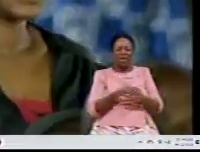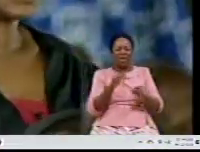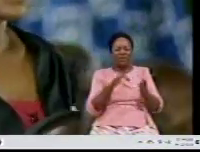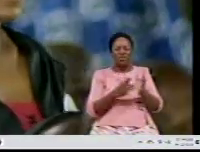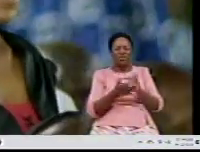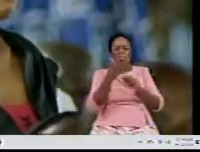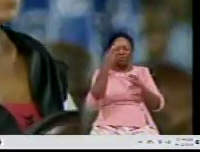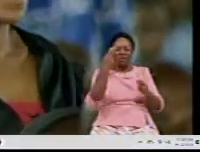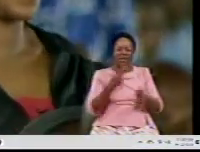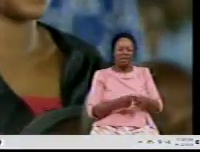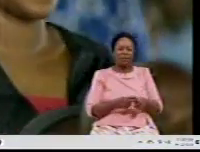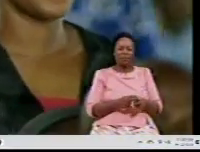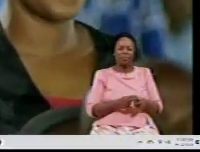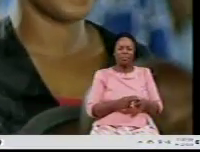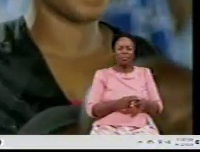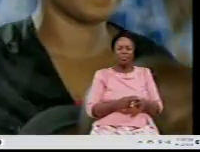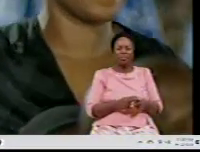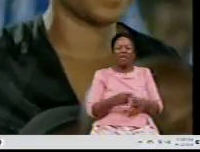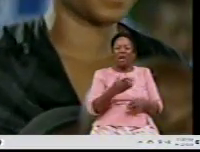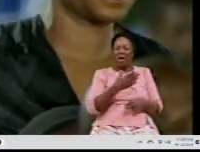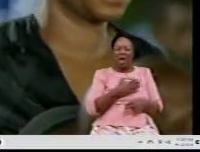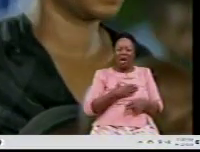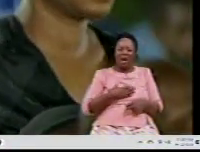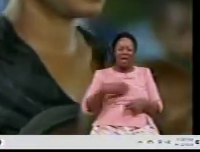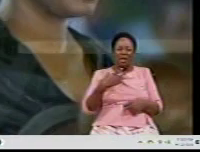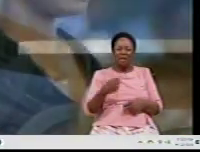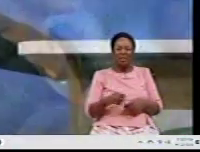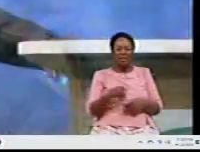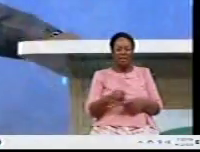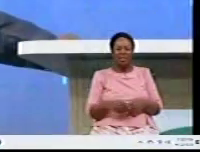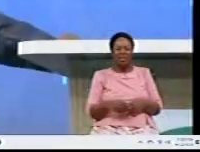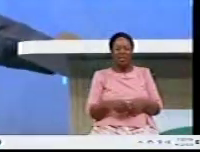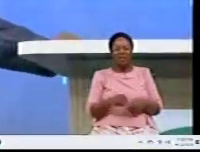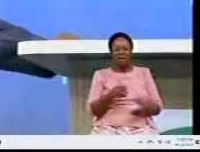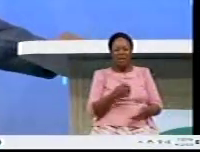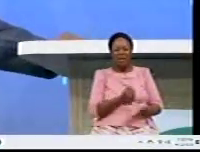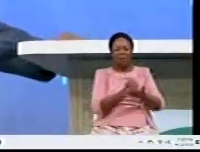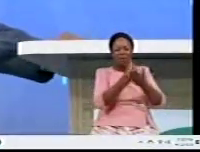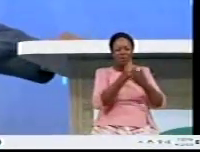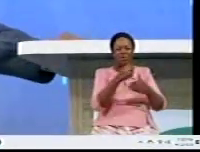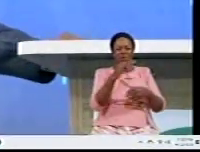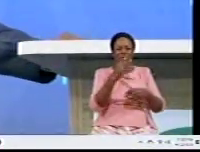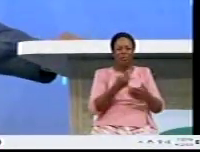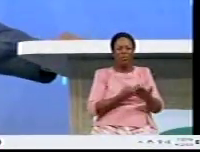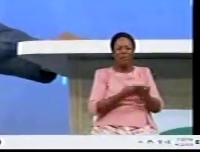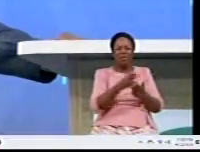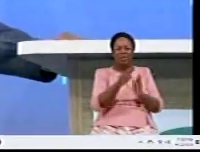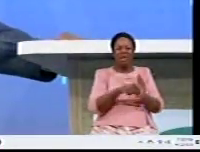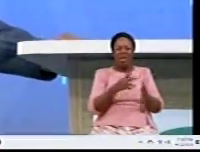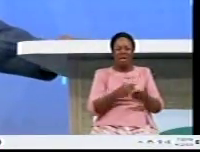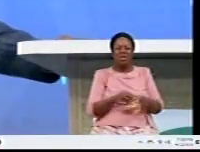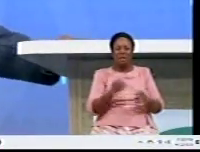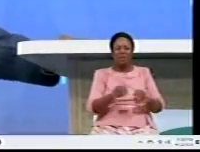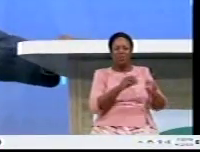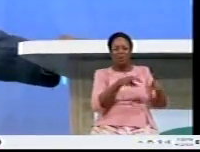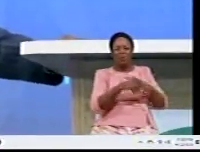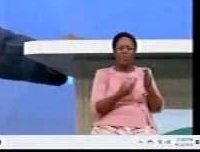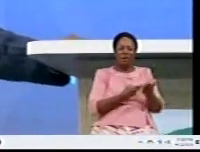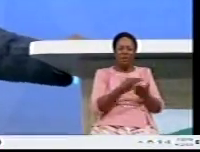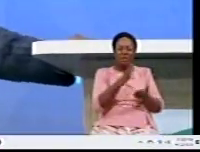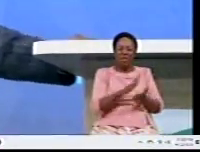Jesus' name. And the impartation of your righteousness come to everyone now